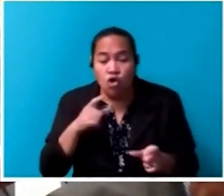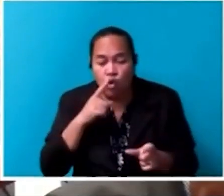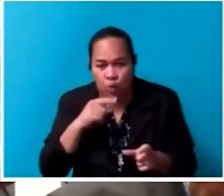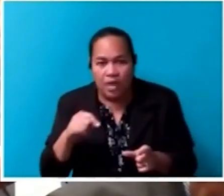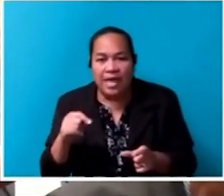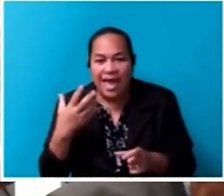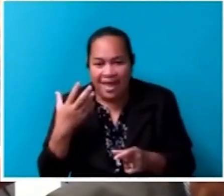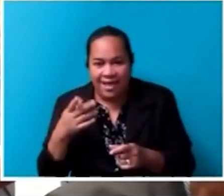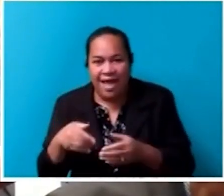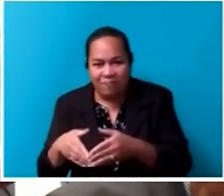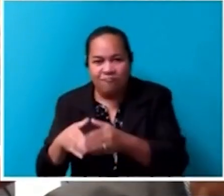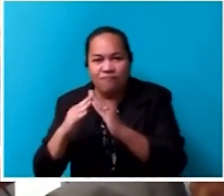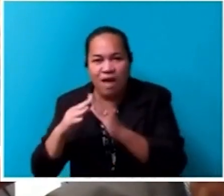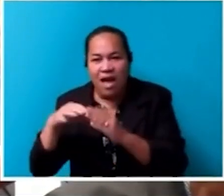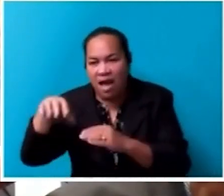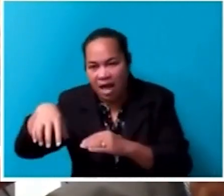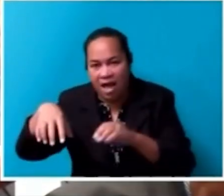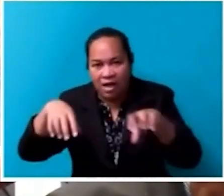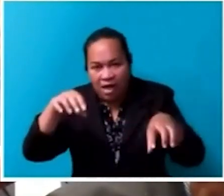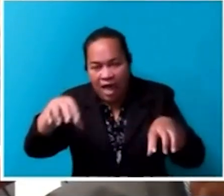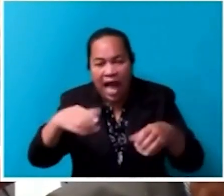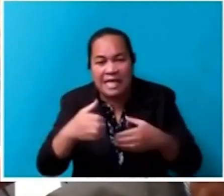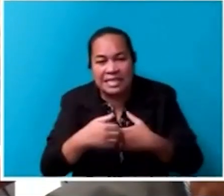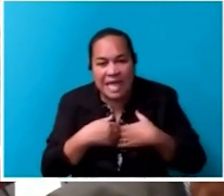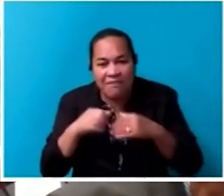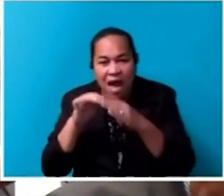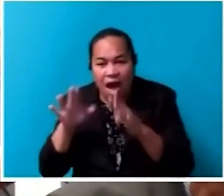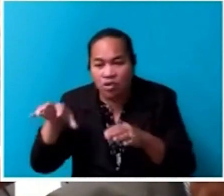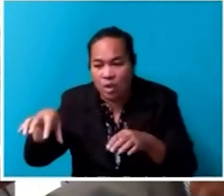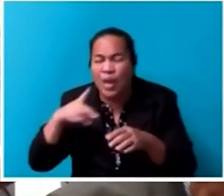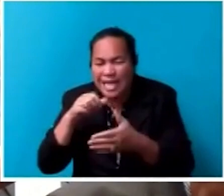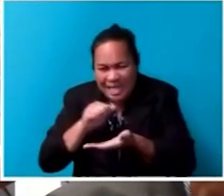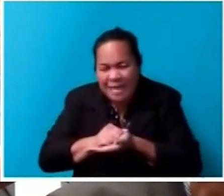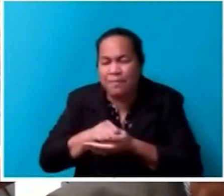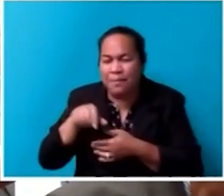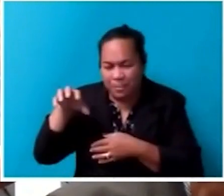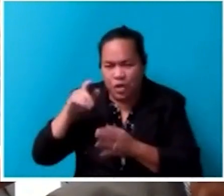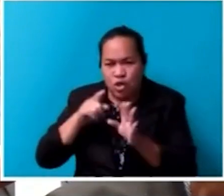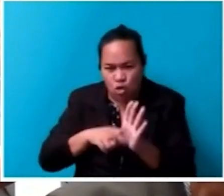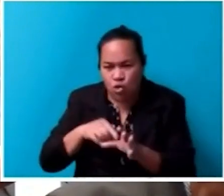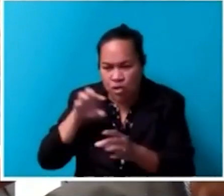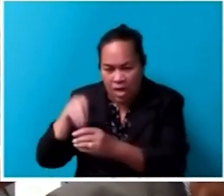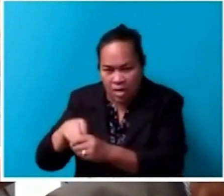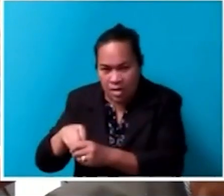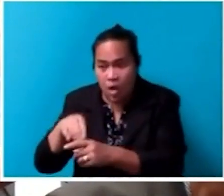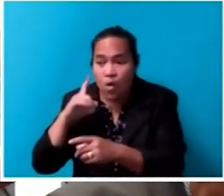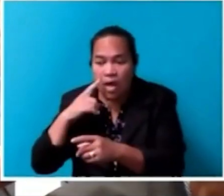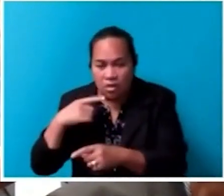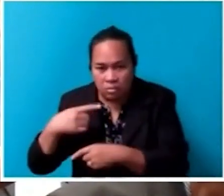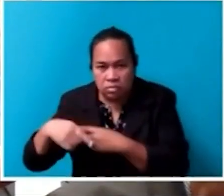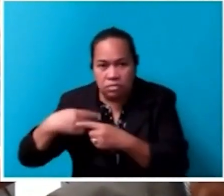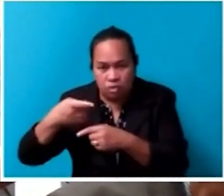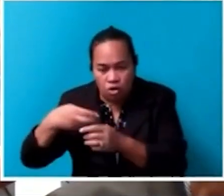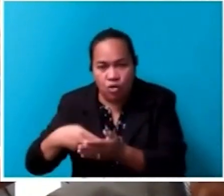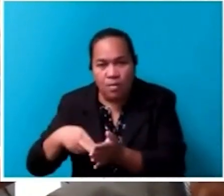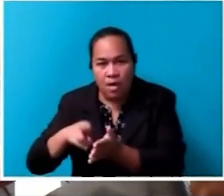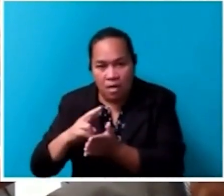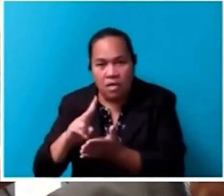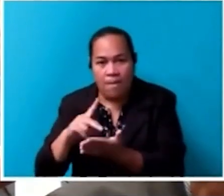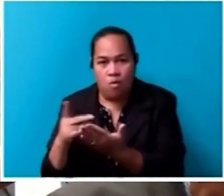safe houses where we can keep the youth while they go through their rehabilitation